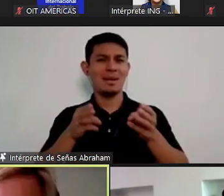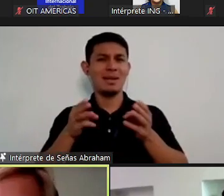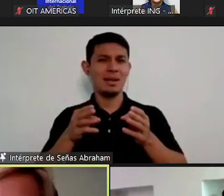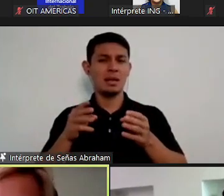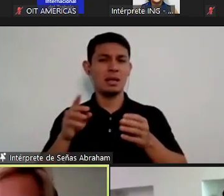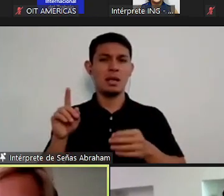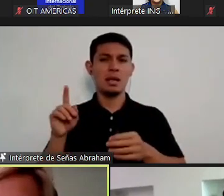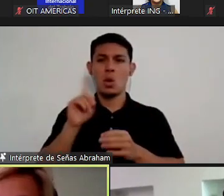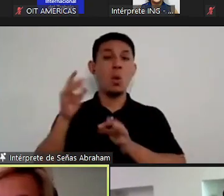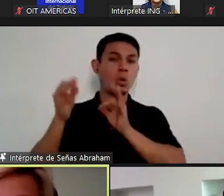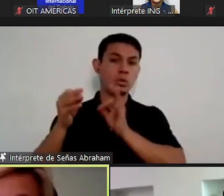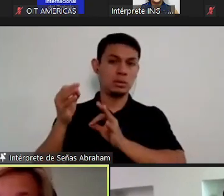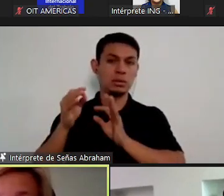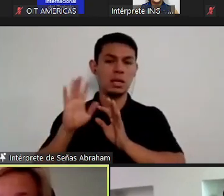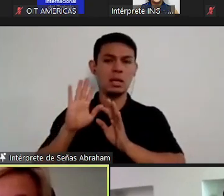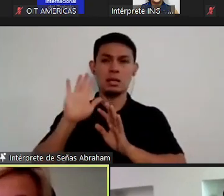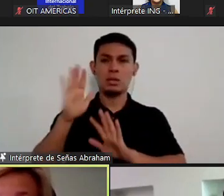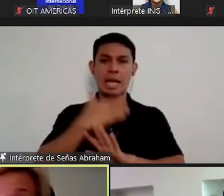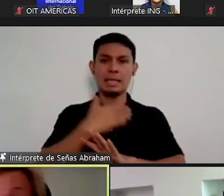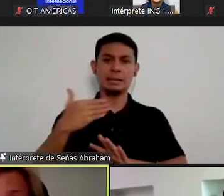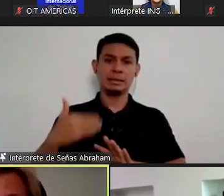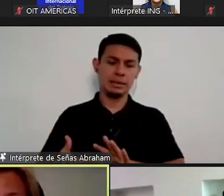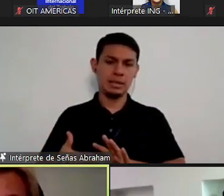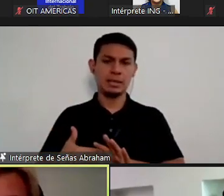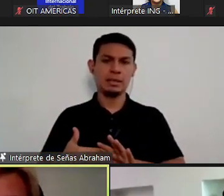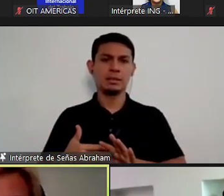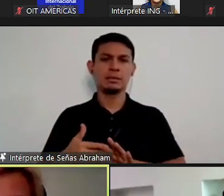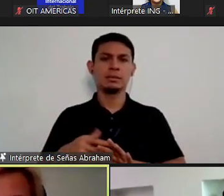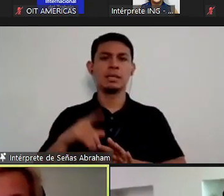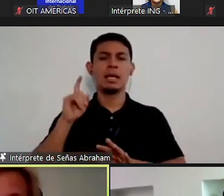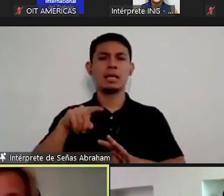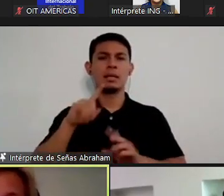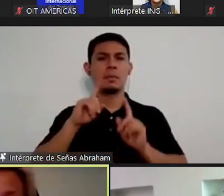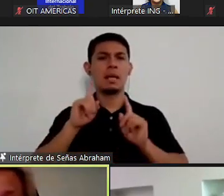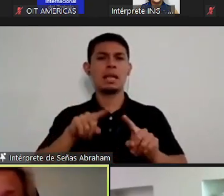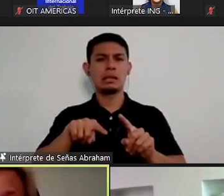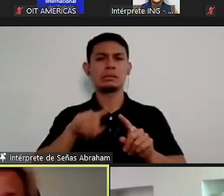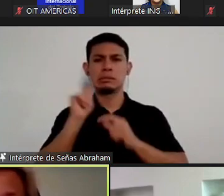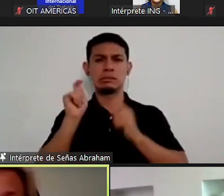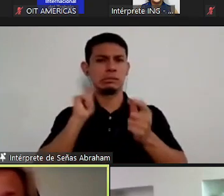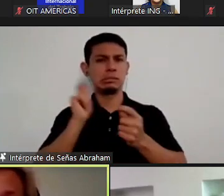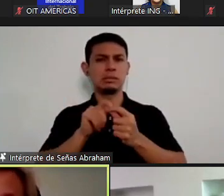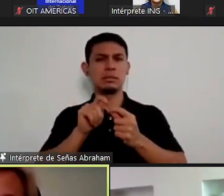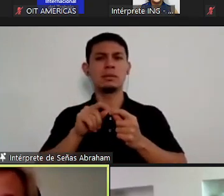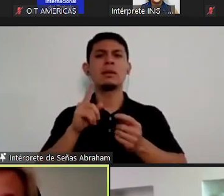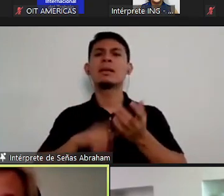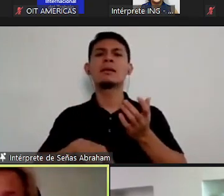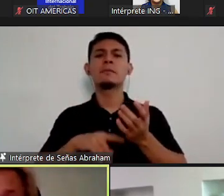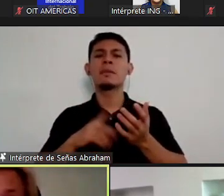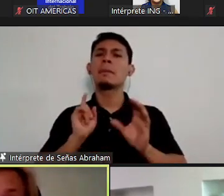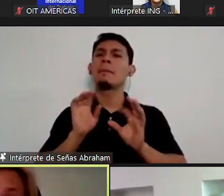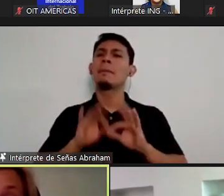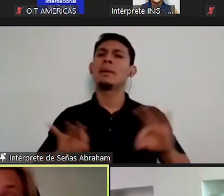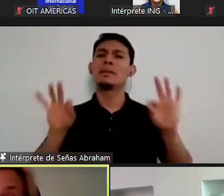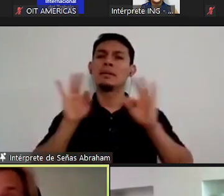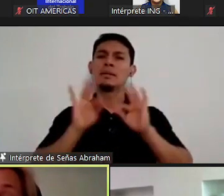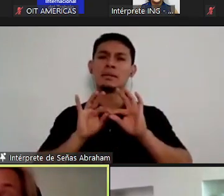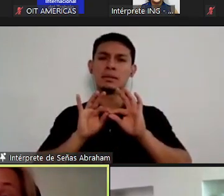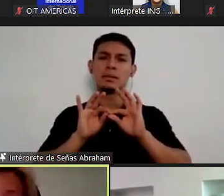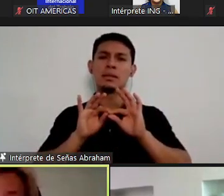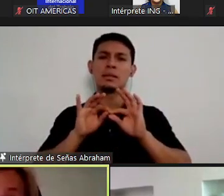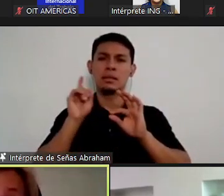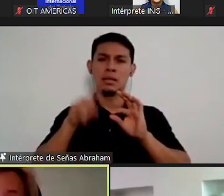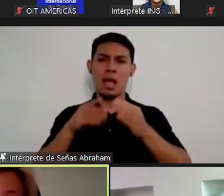mechanism with non-legal character in the state that has a specific mandate and it's